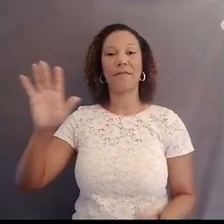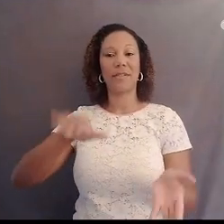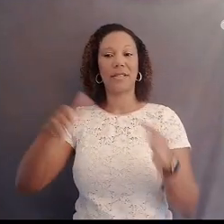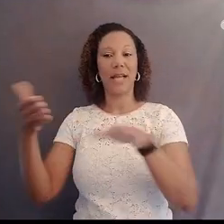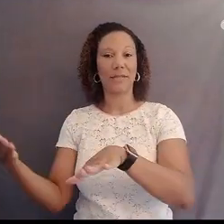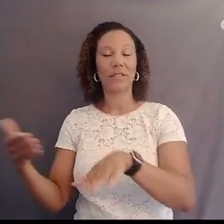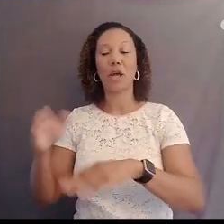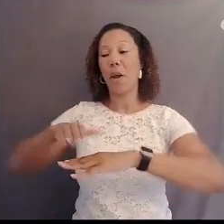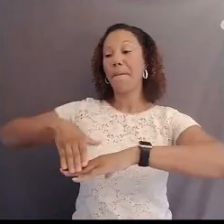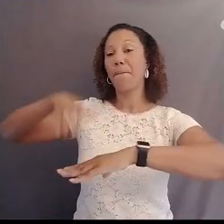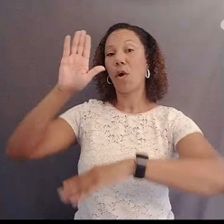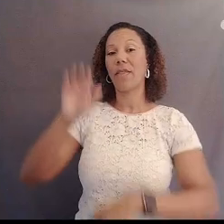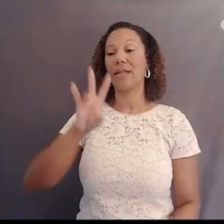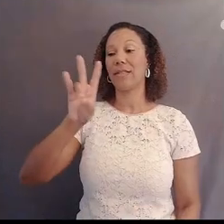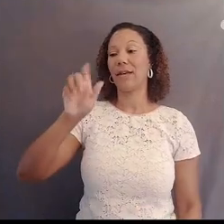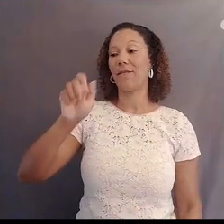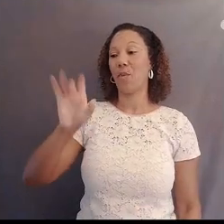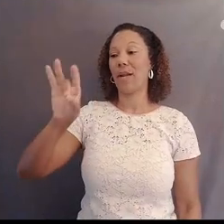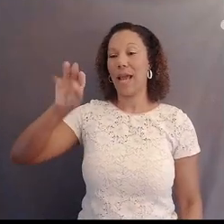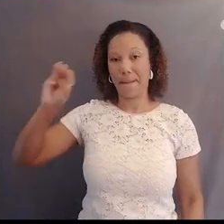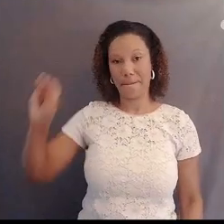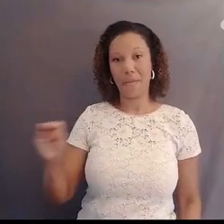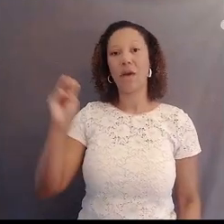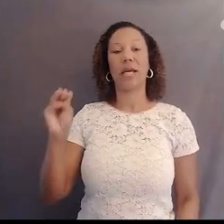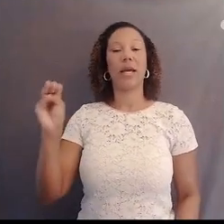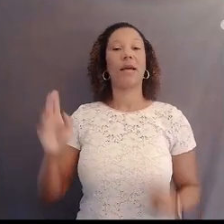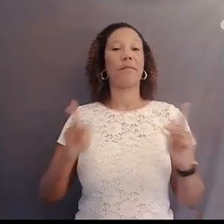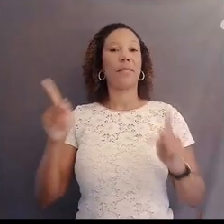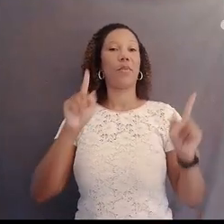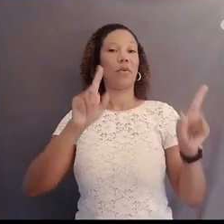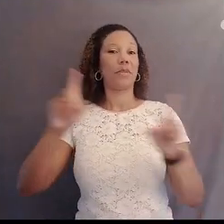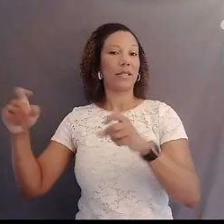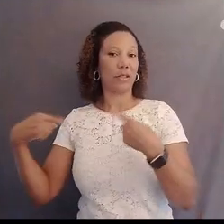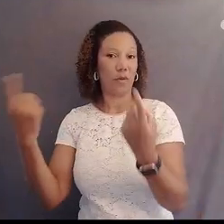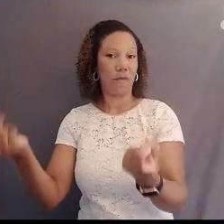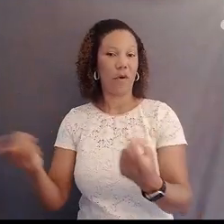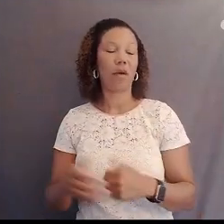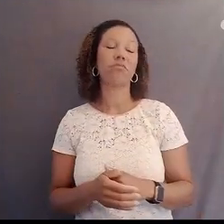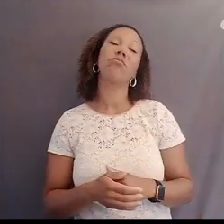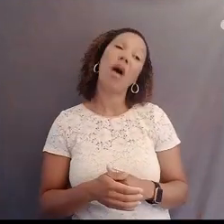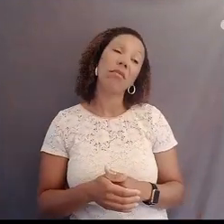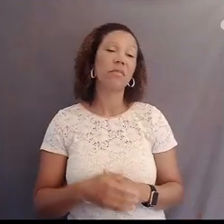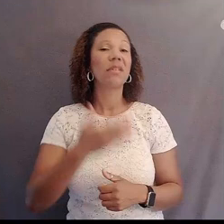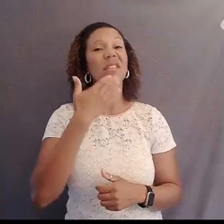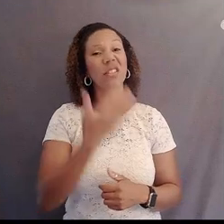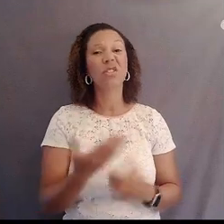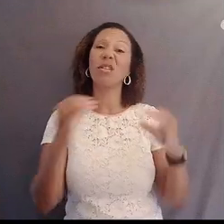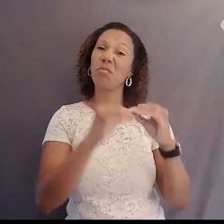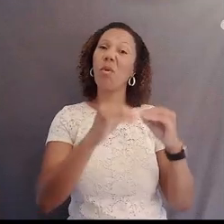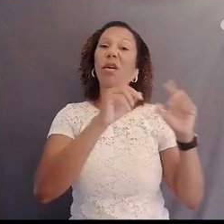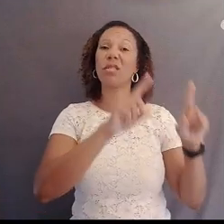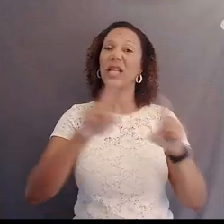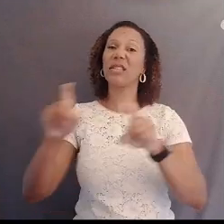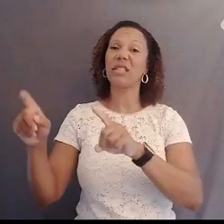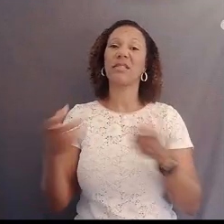or 7.8 million people have been tested so far. Yeah, well, it's good that we're getting testing. So that's